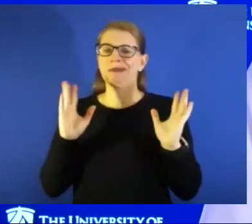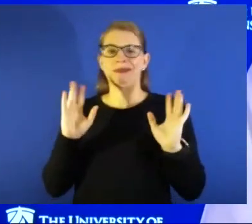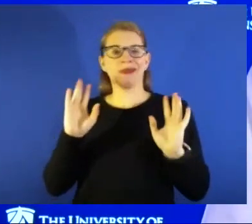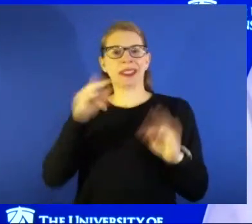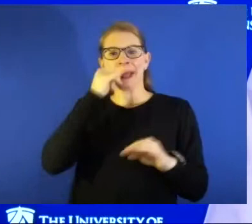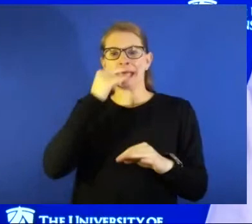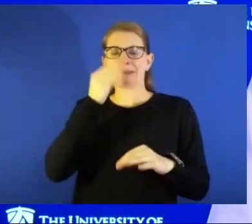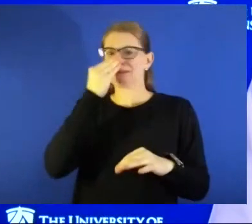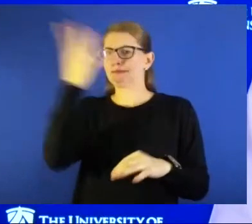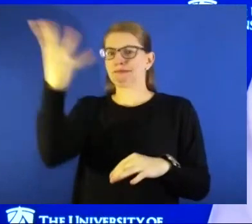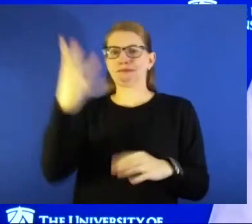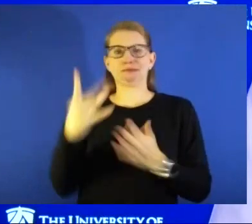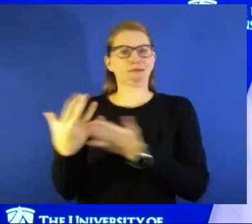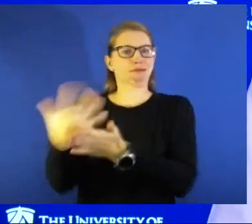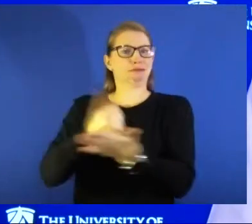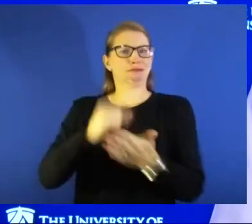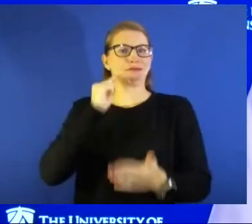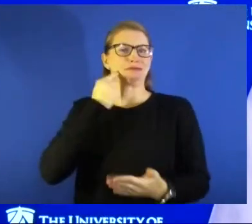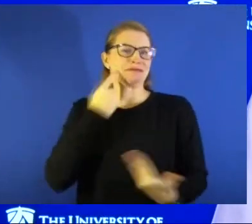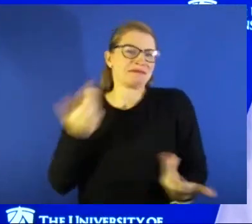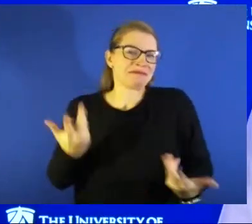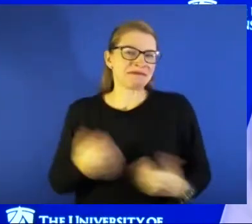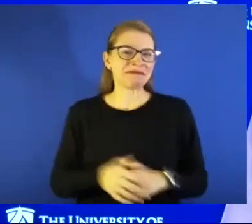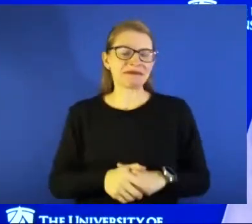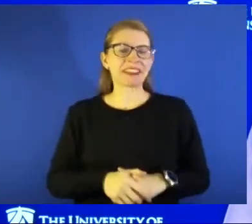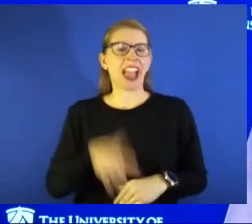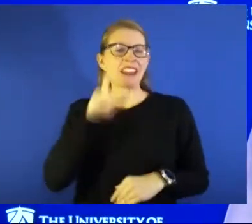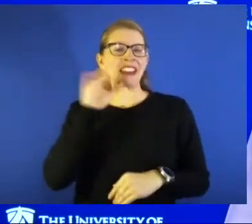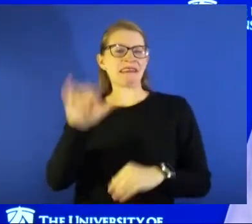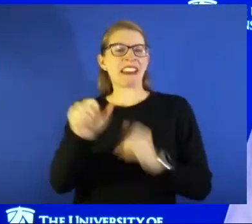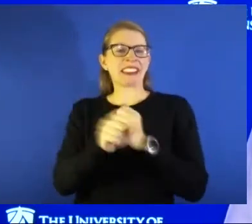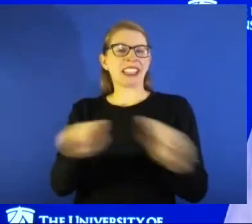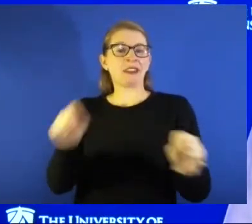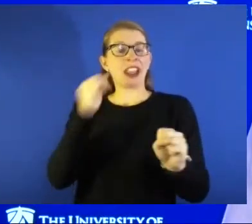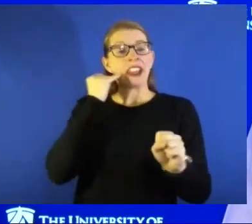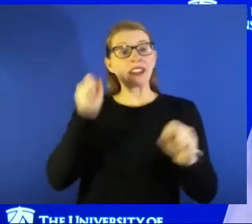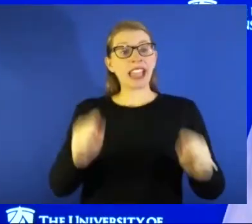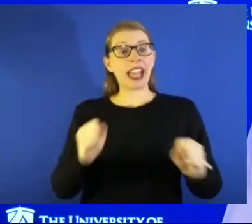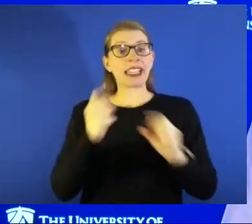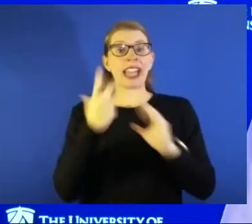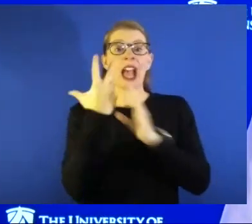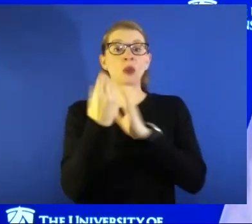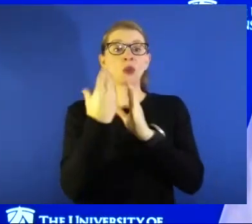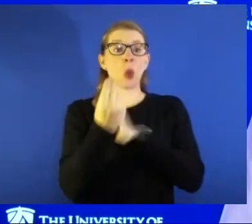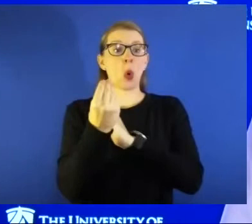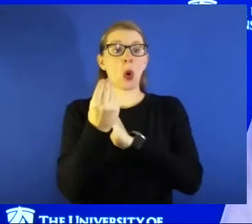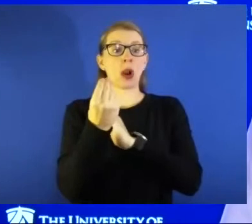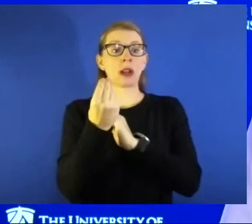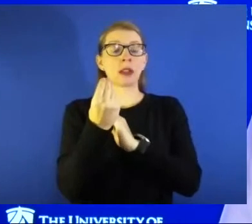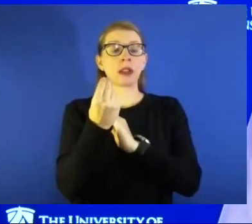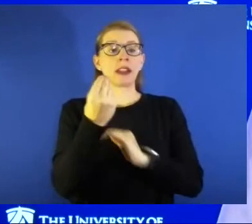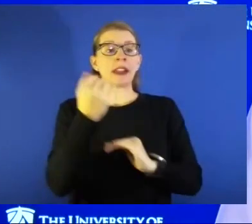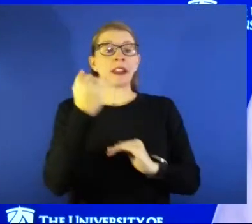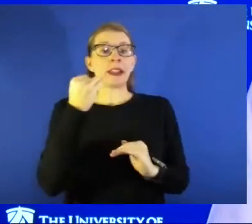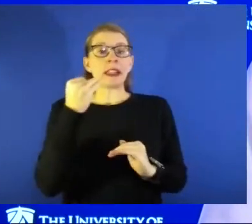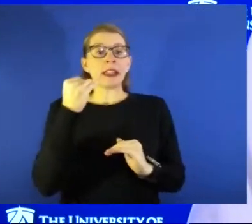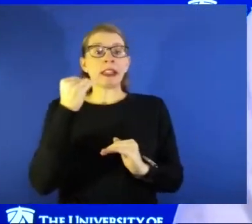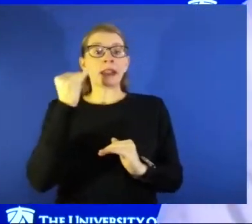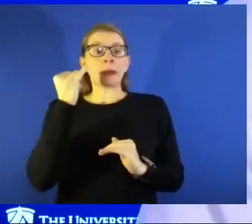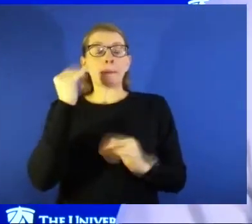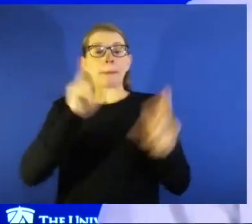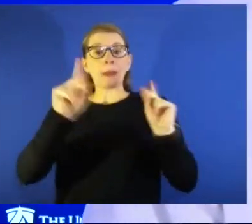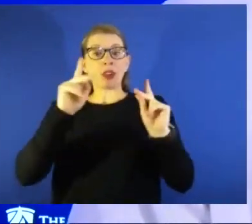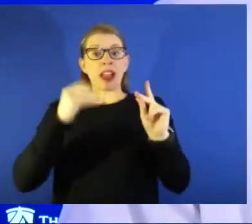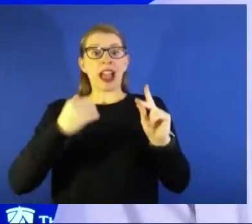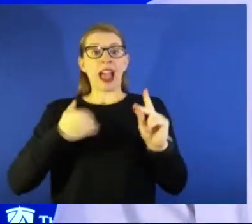out and get that candy. So I think that's safe. If you can do things outdoors, if it's covered, and a lot of people have those portable heaters